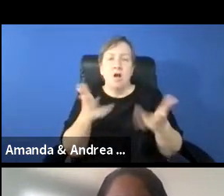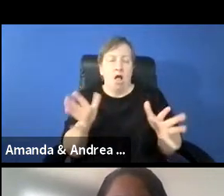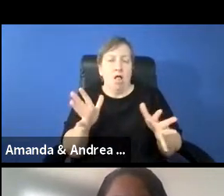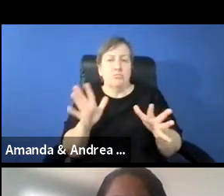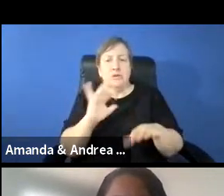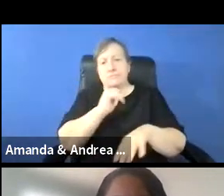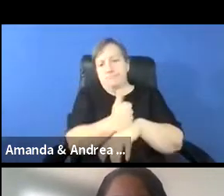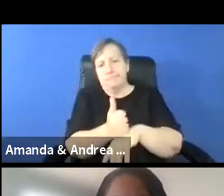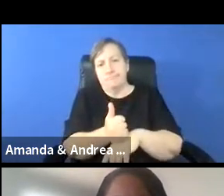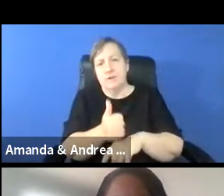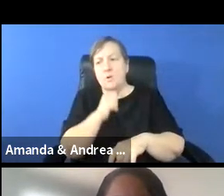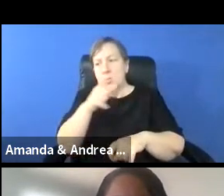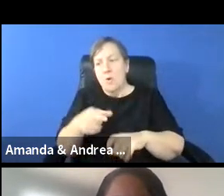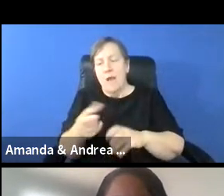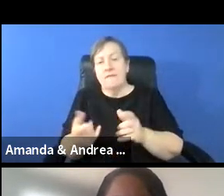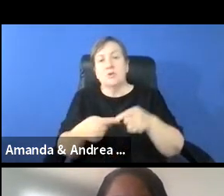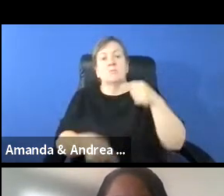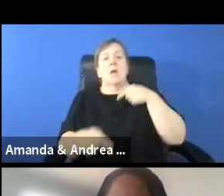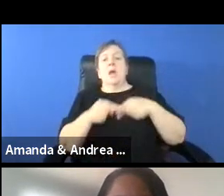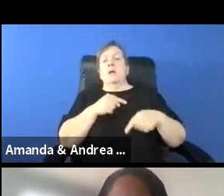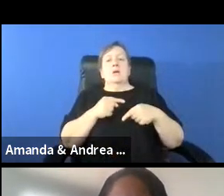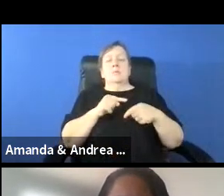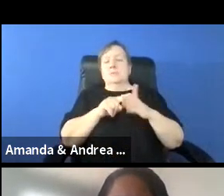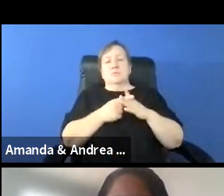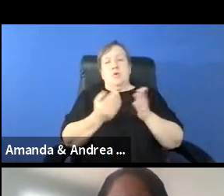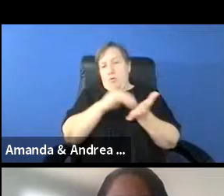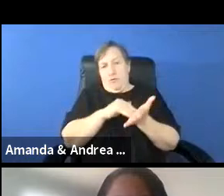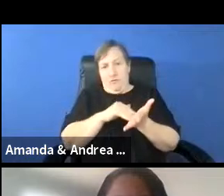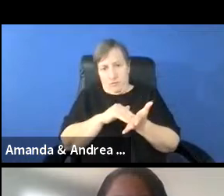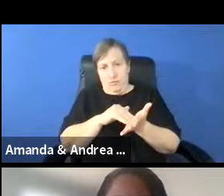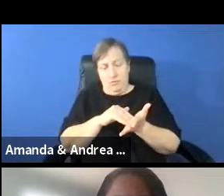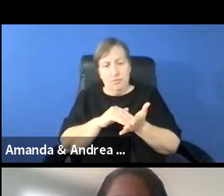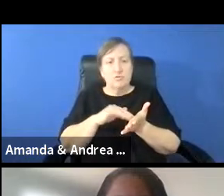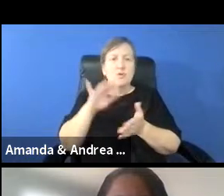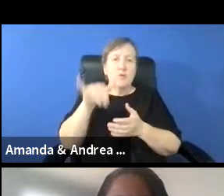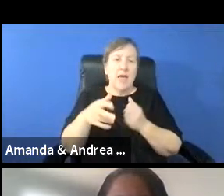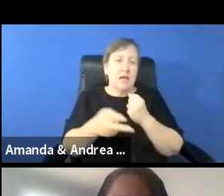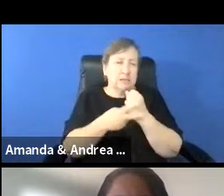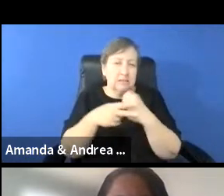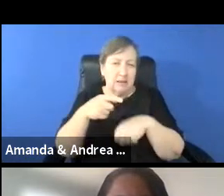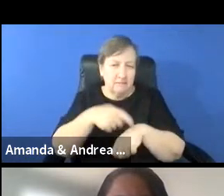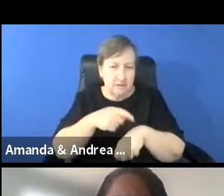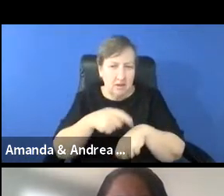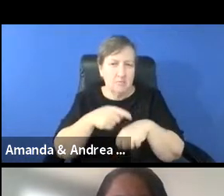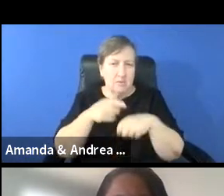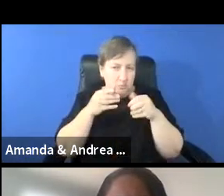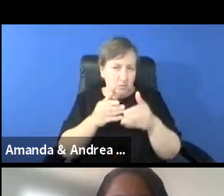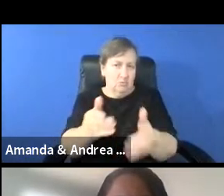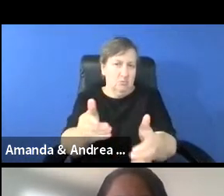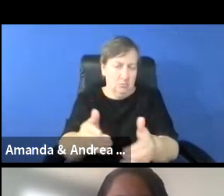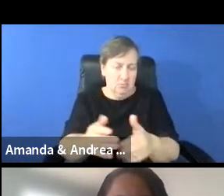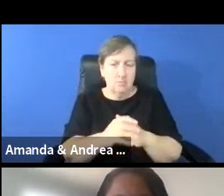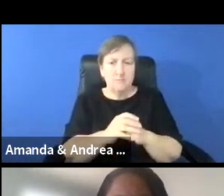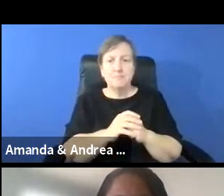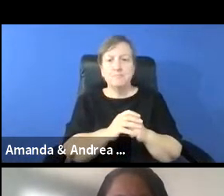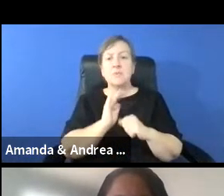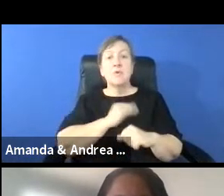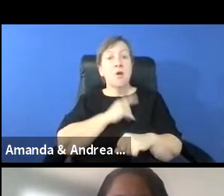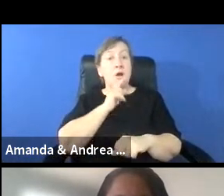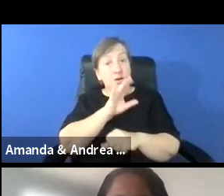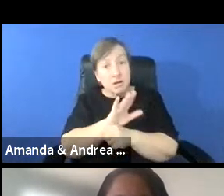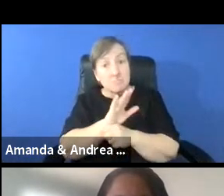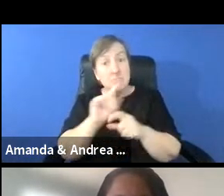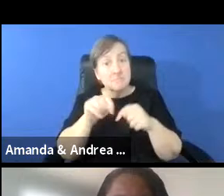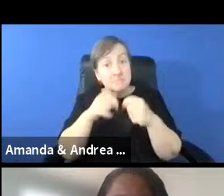go back and recreate. So that saves us time as we move forward. Our commitment as